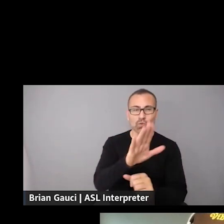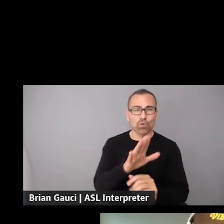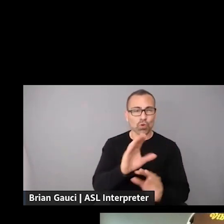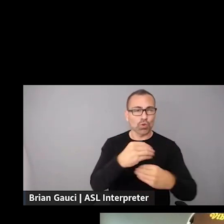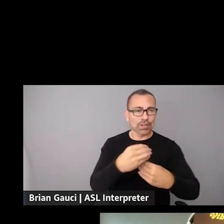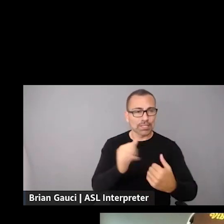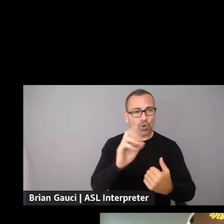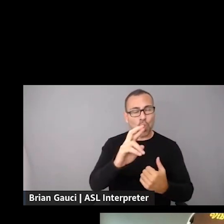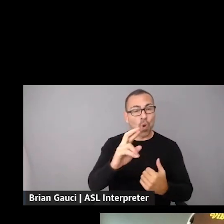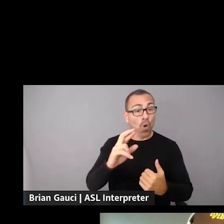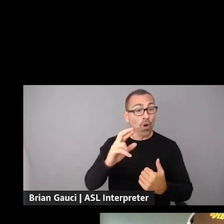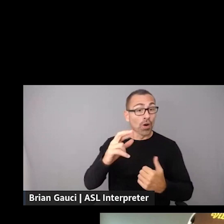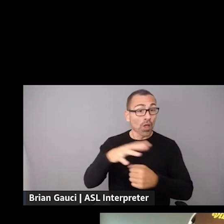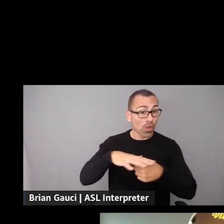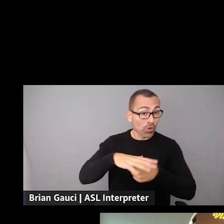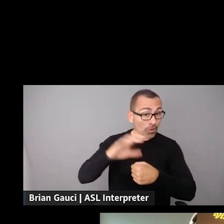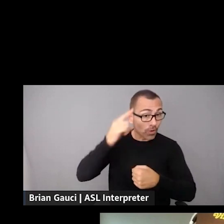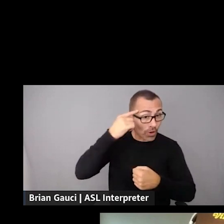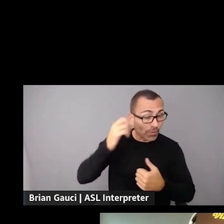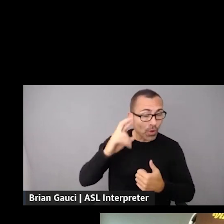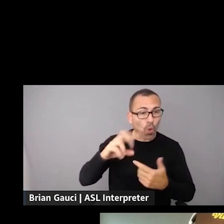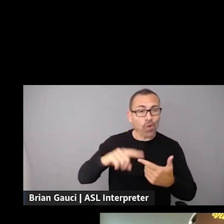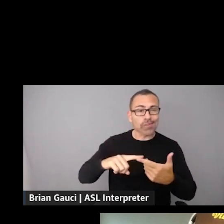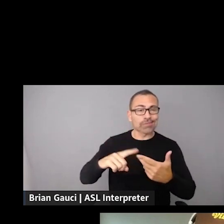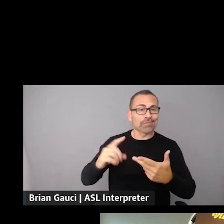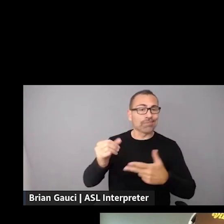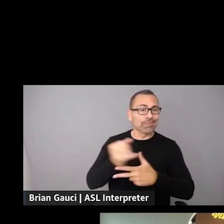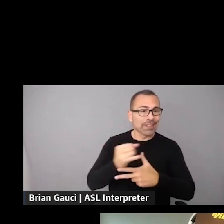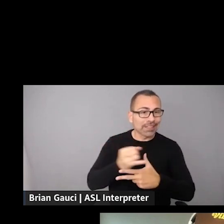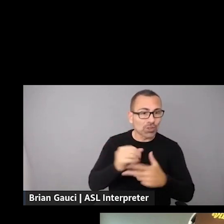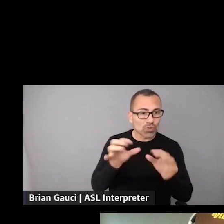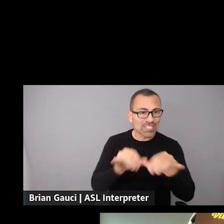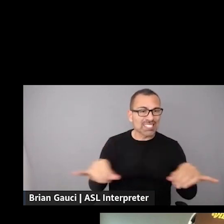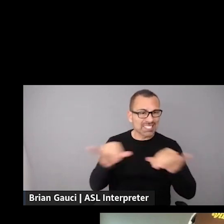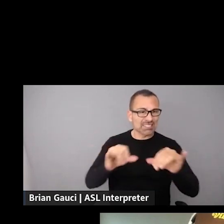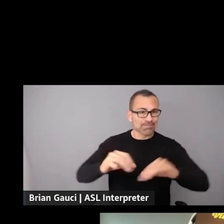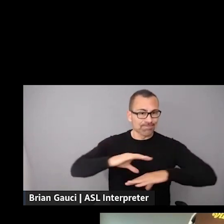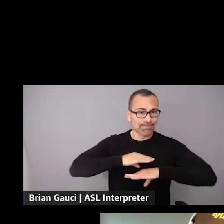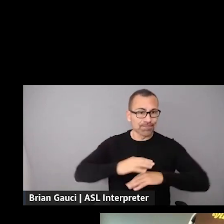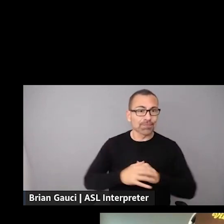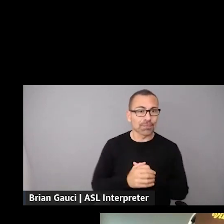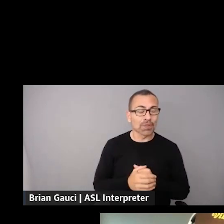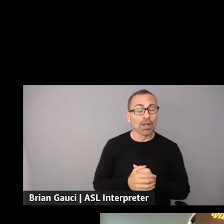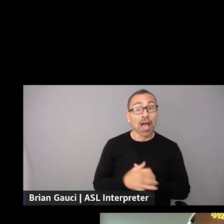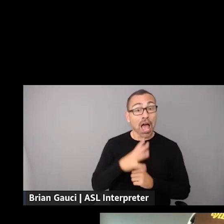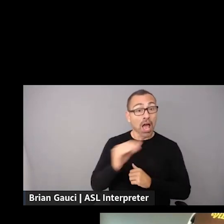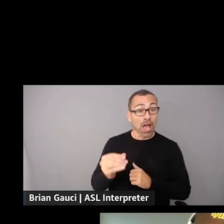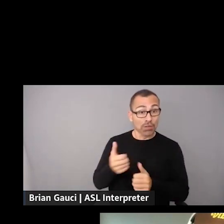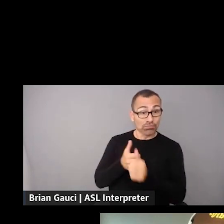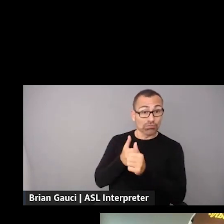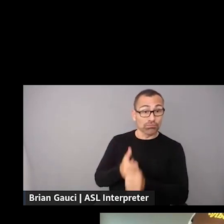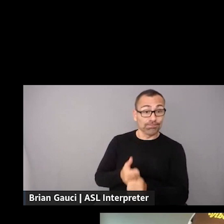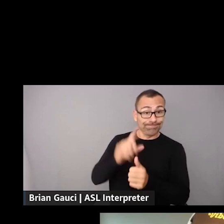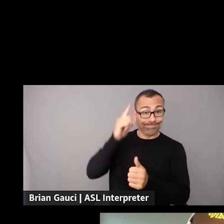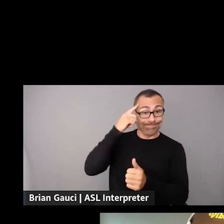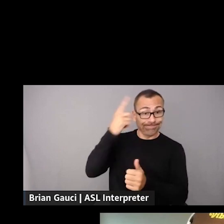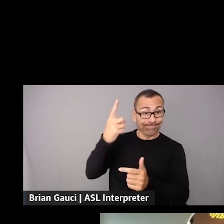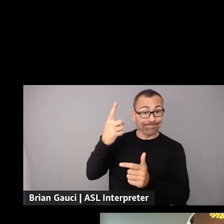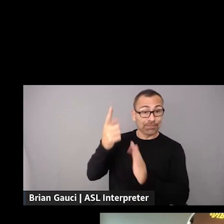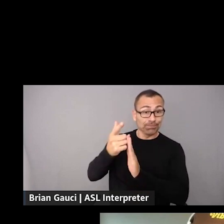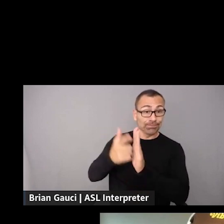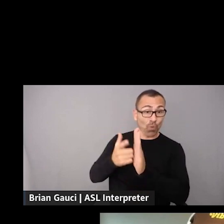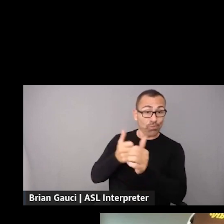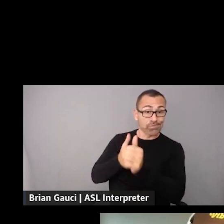or local governments or your industry specific standards. and compliance standards. And that's really